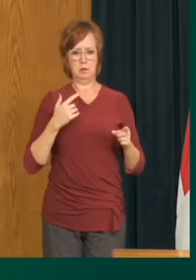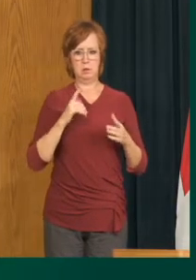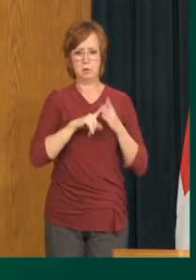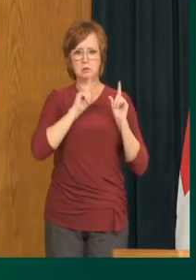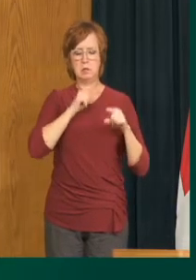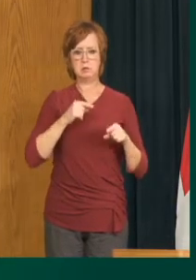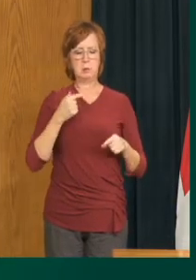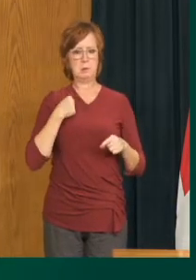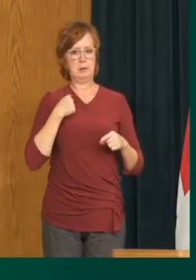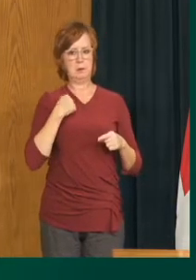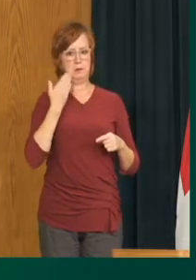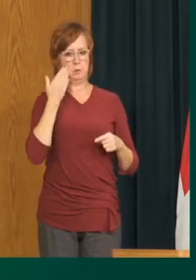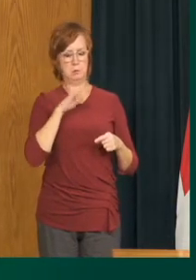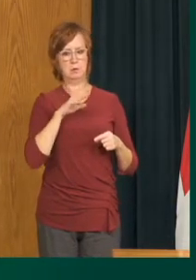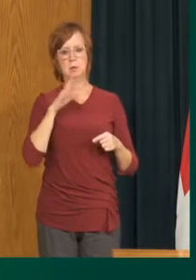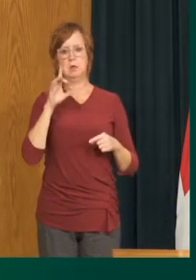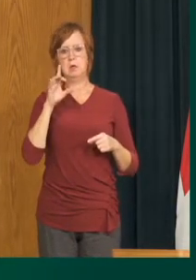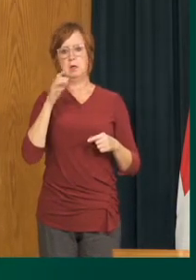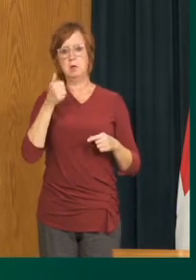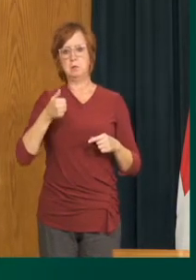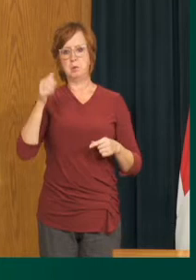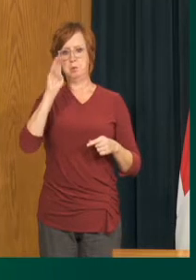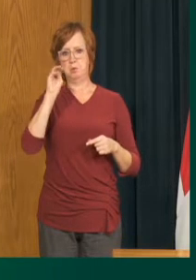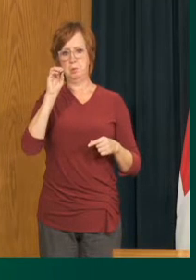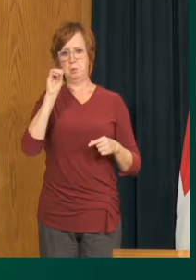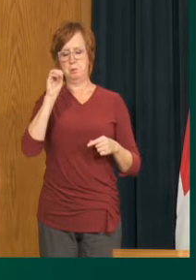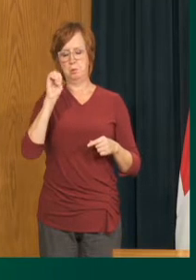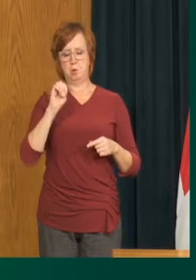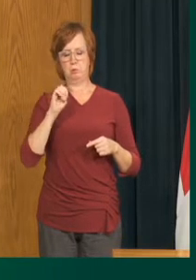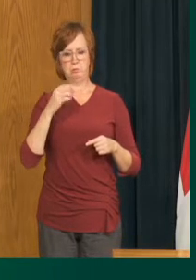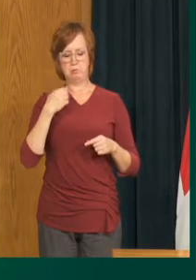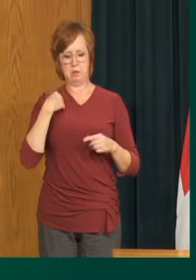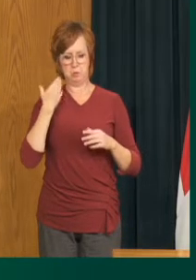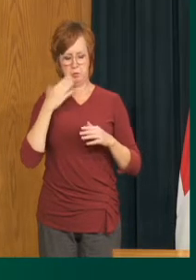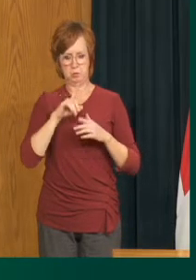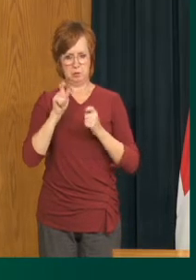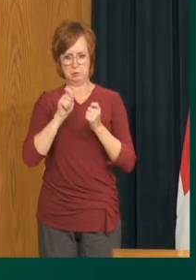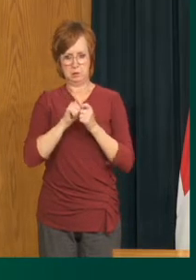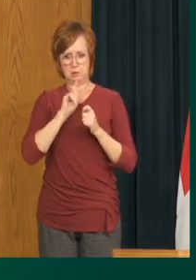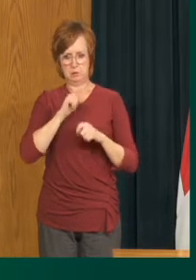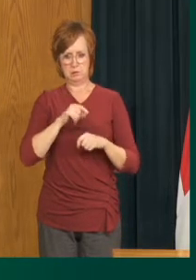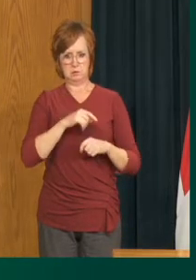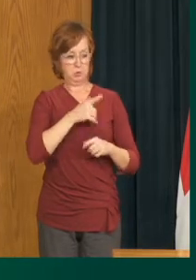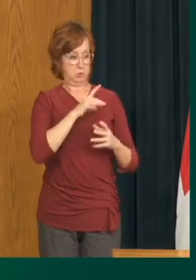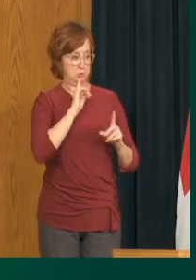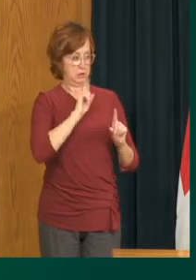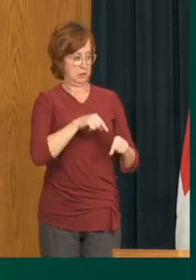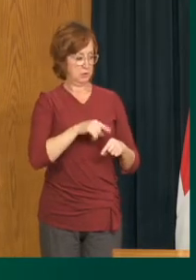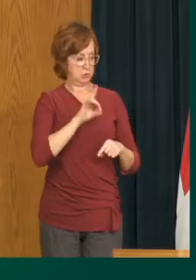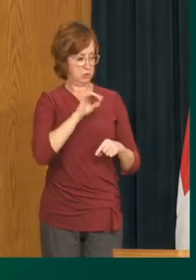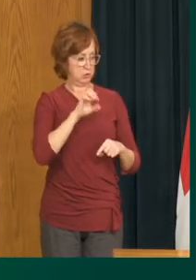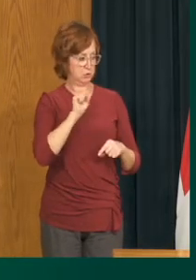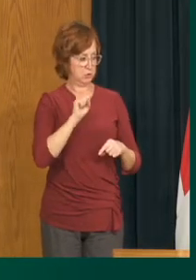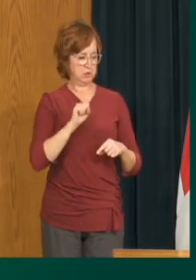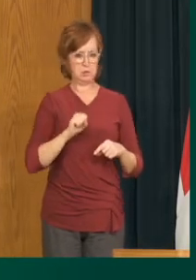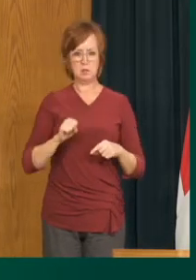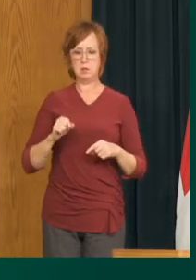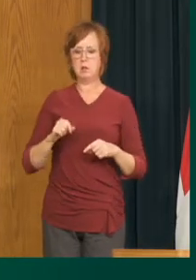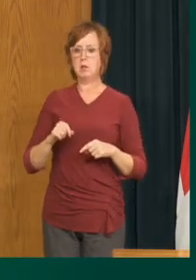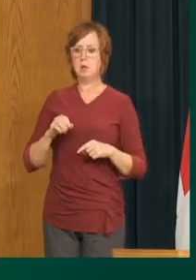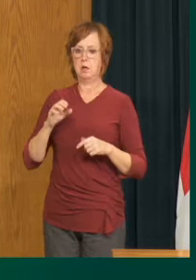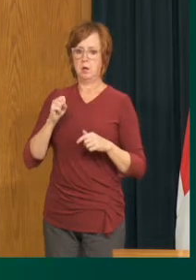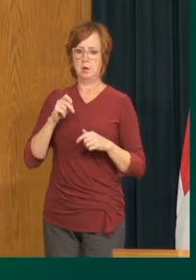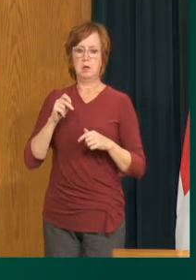with assessing whether or not the fine was applied. We could find that out, I suppose. I don't know if you have any other details on that, Doctor. I think, first of